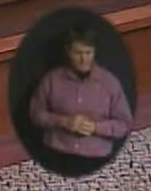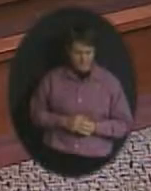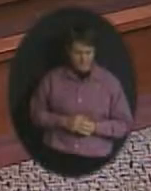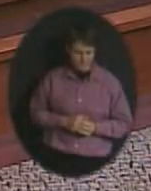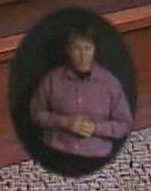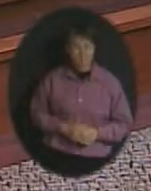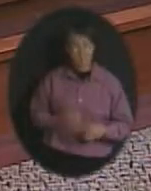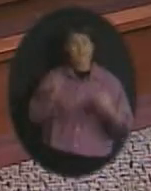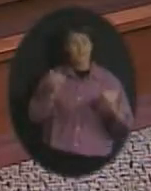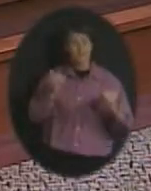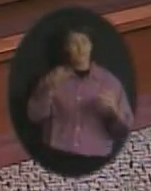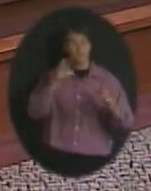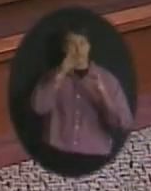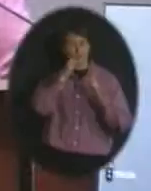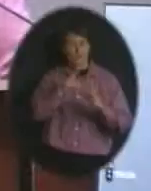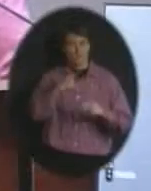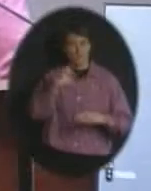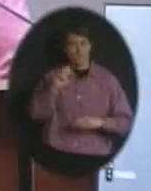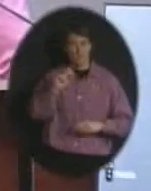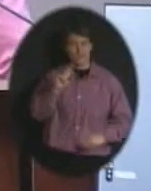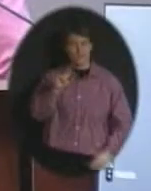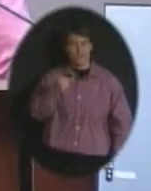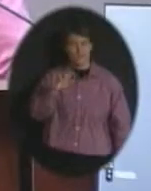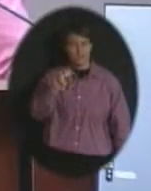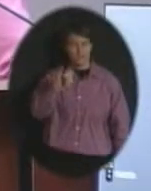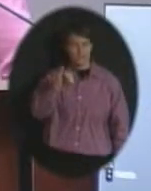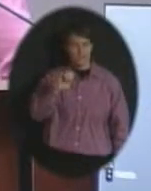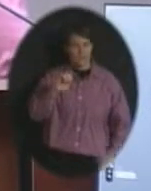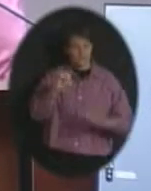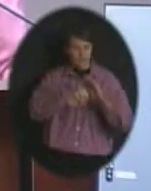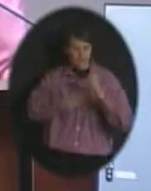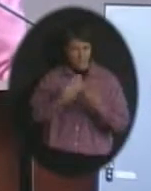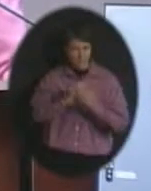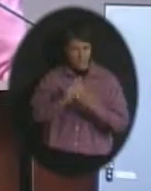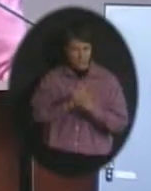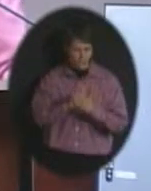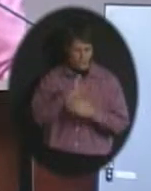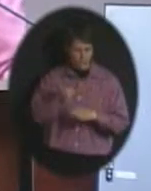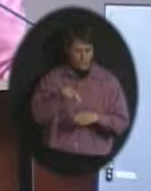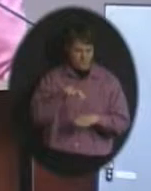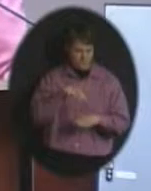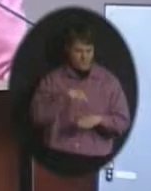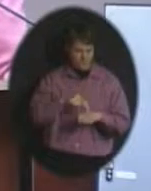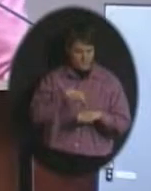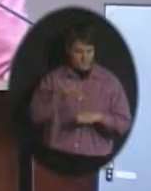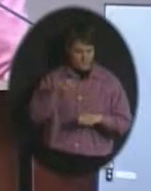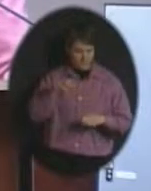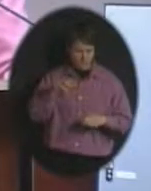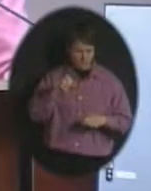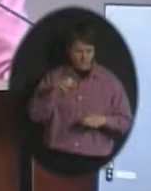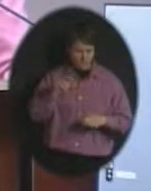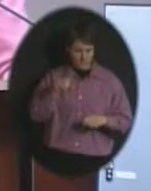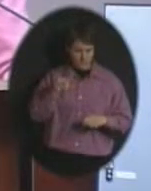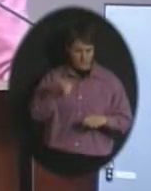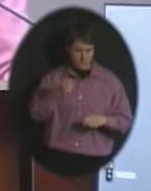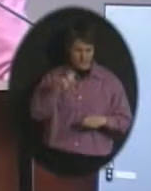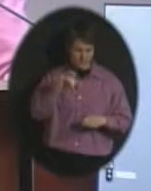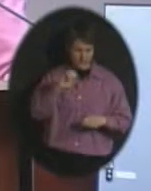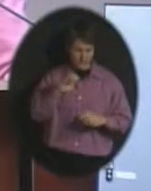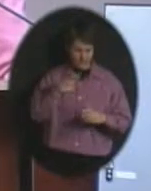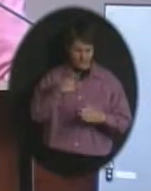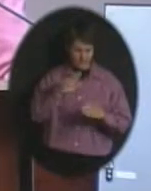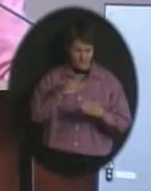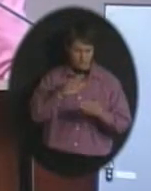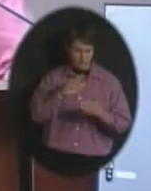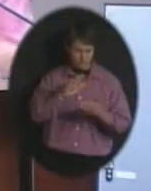Next, I'd like to recognize Sunnyside Elementary School and ask that David Kearney, principal of Sunnyside, Marvely Collins, Sunnyside school counselor, and Larry Katziff,